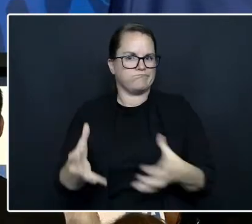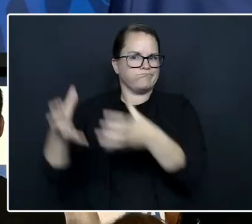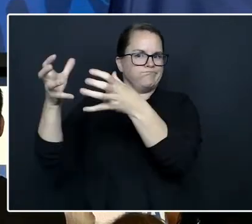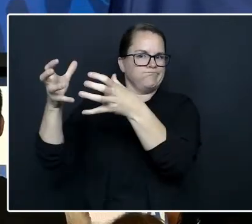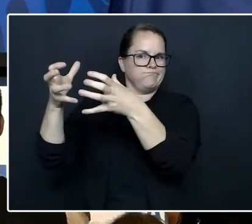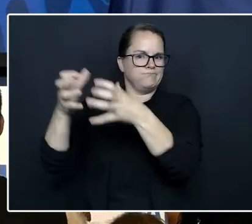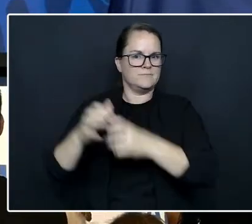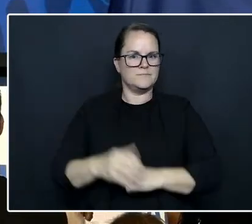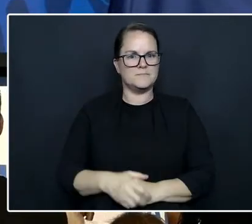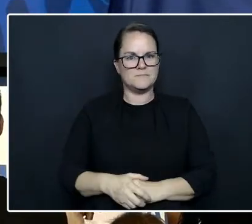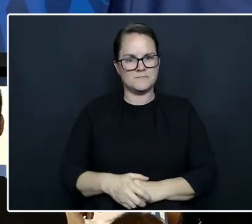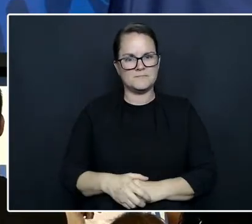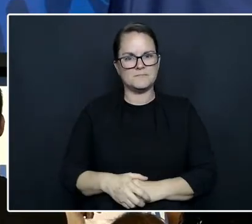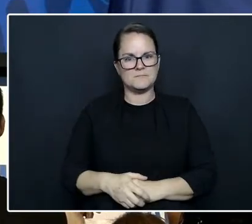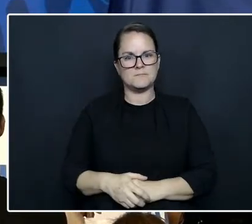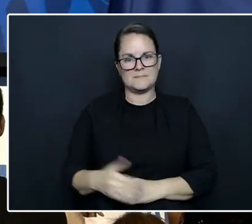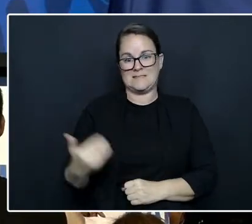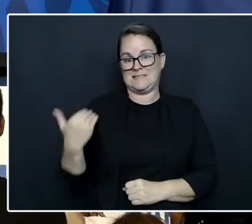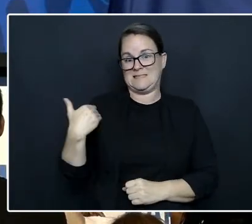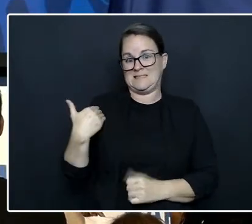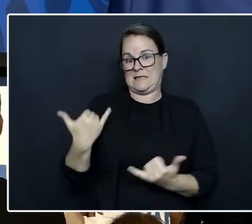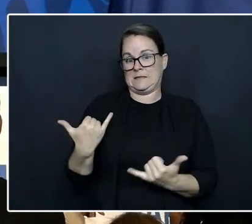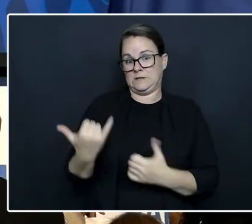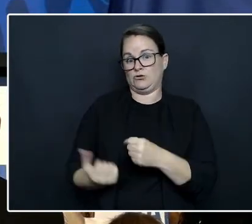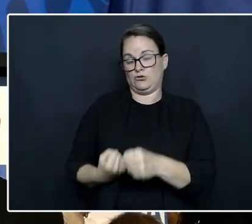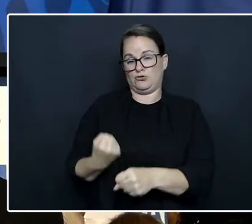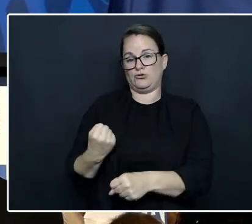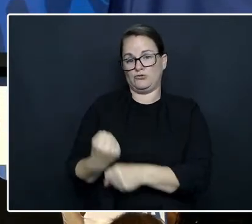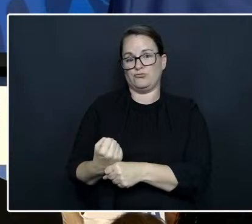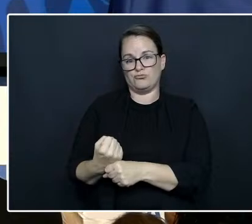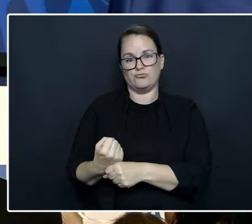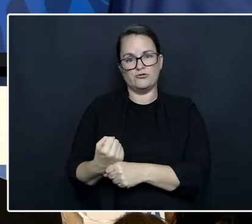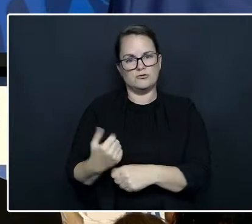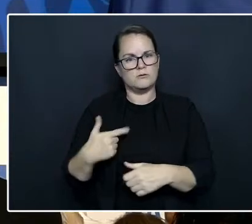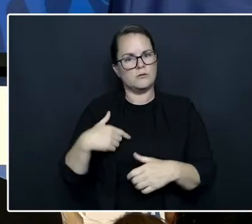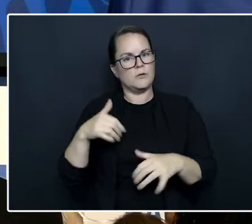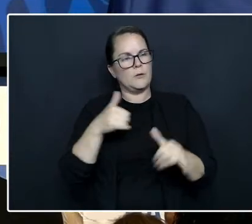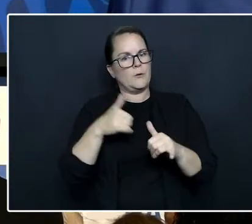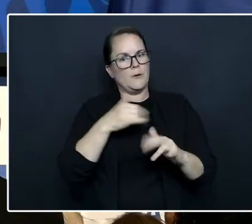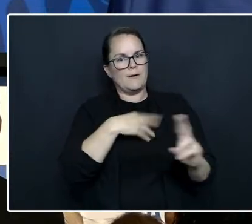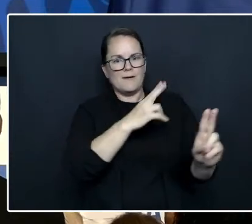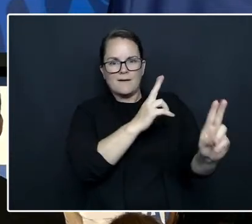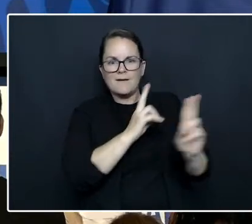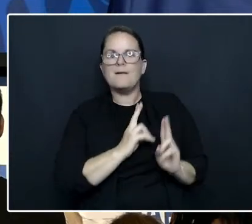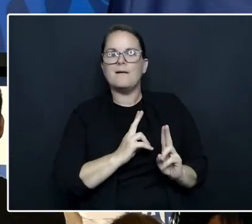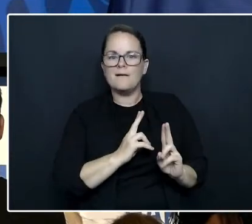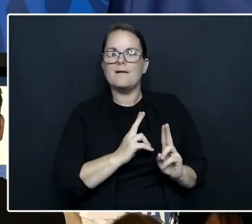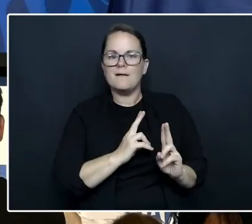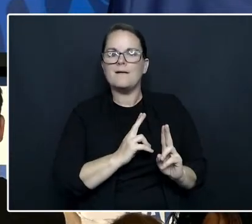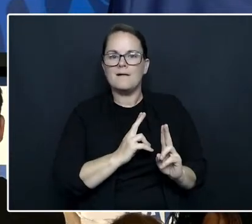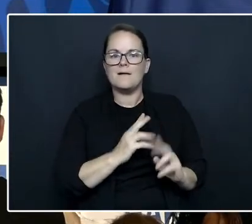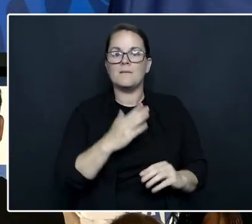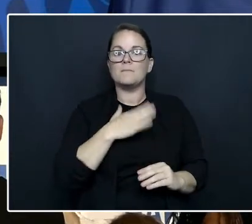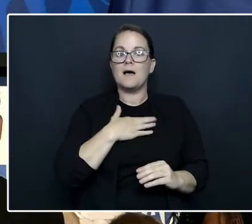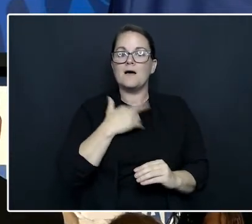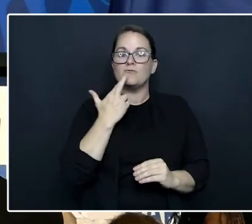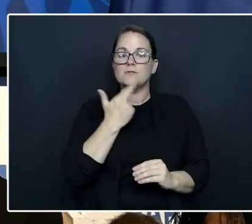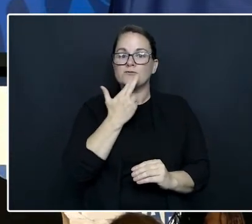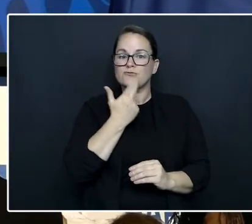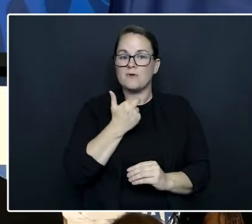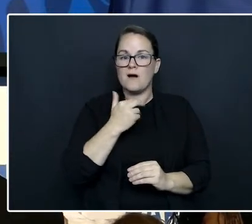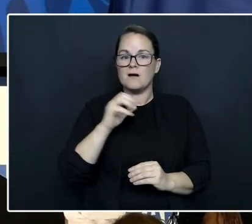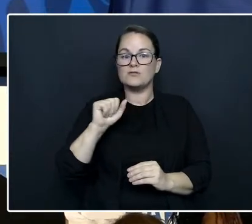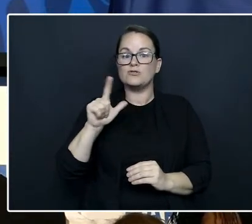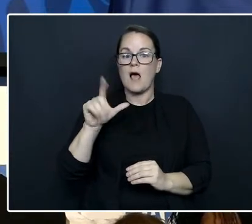Earlier this year, I had the honor of showcasing Shalom Dumpling at the Asian